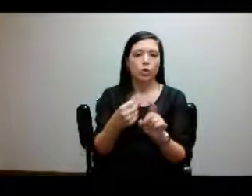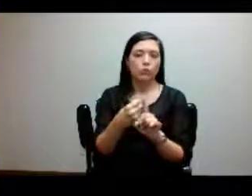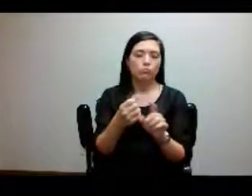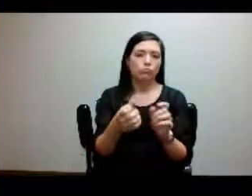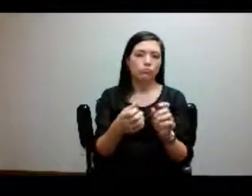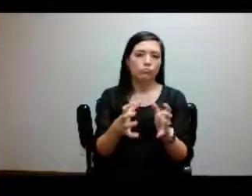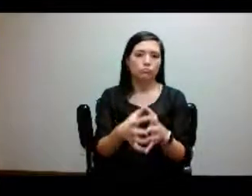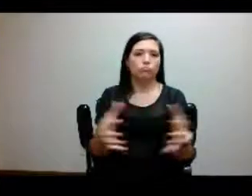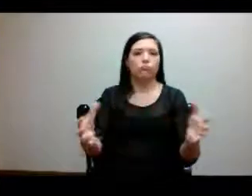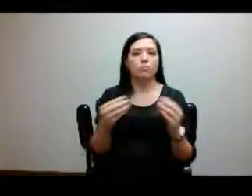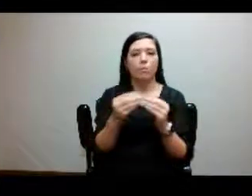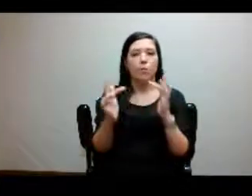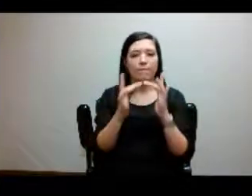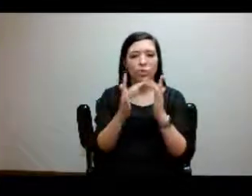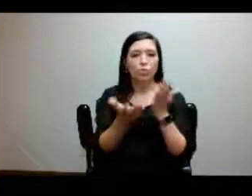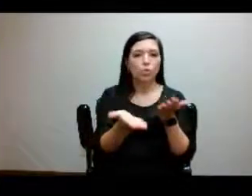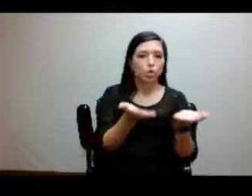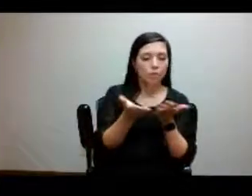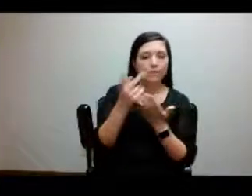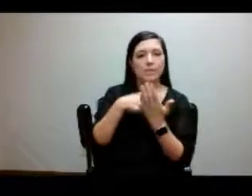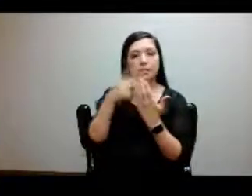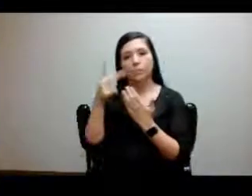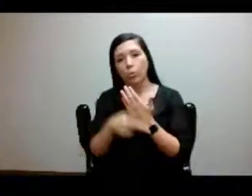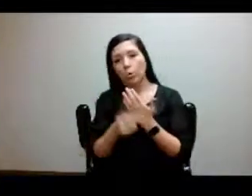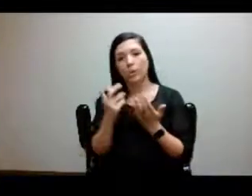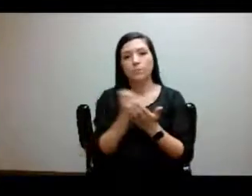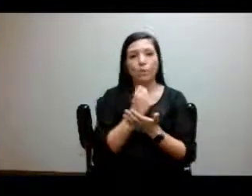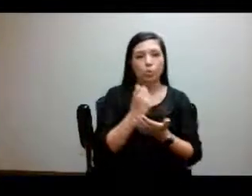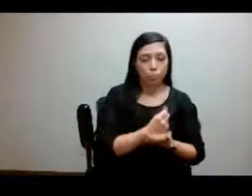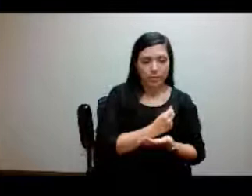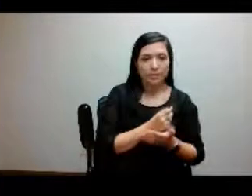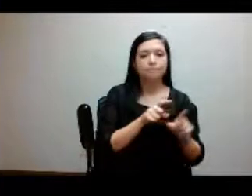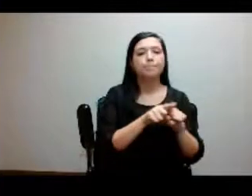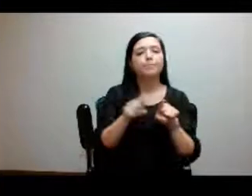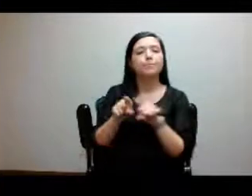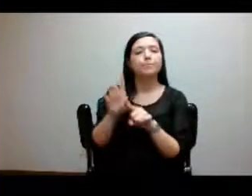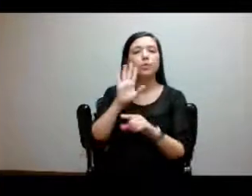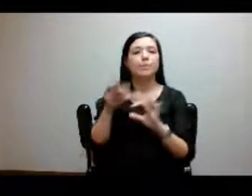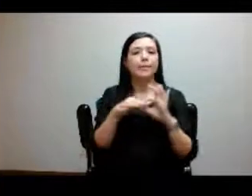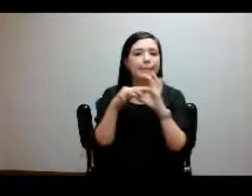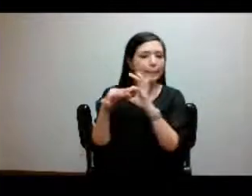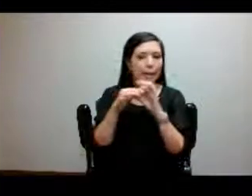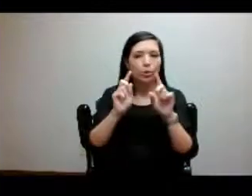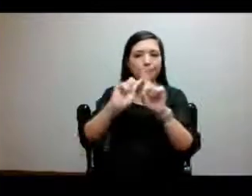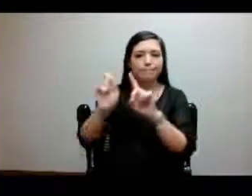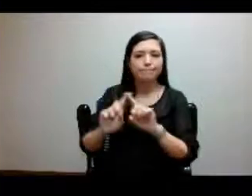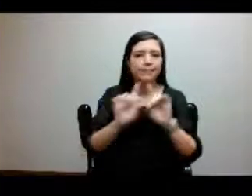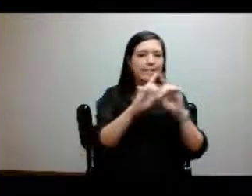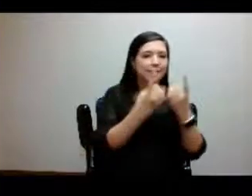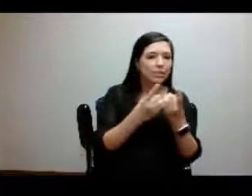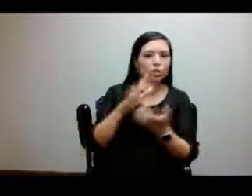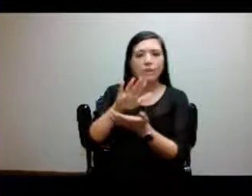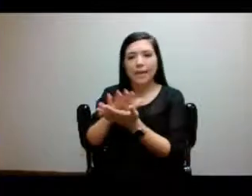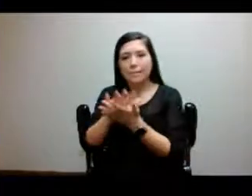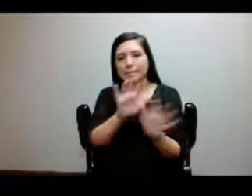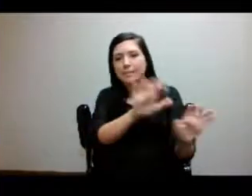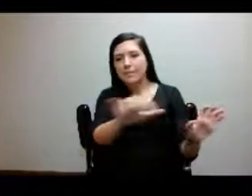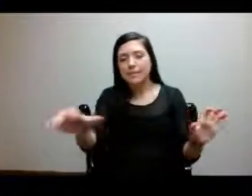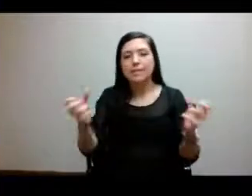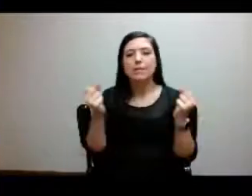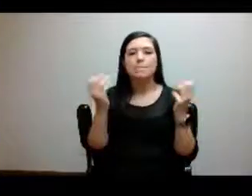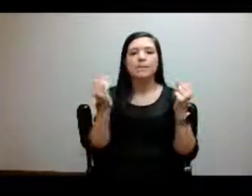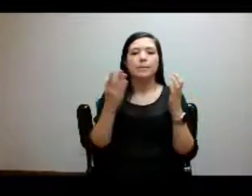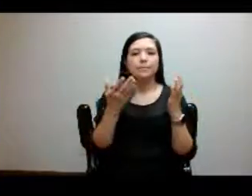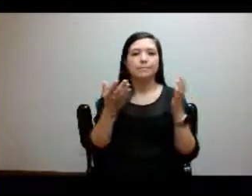student services, programs, and opportunities. We'll continue to be collaborating across divisions, district, and campus lines on myriad initiatives to benefit